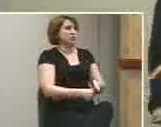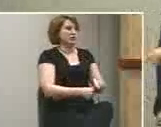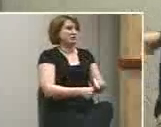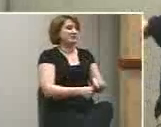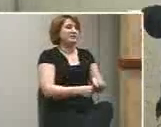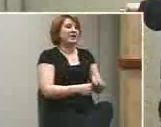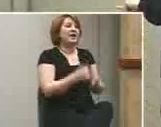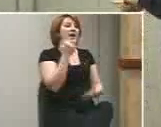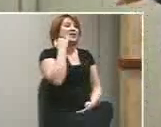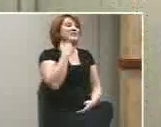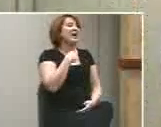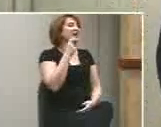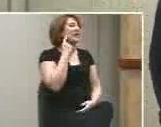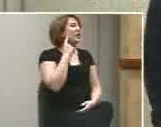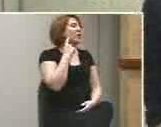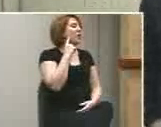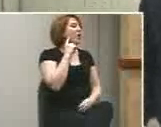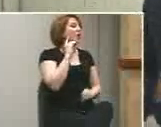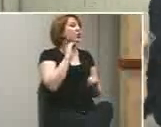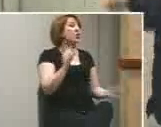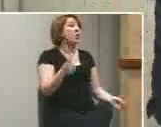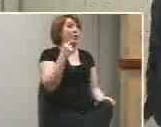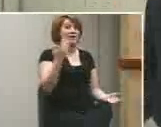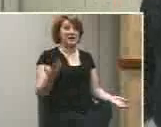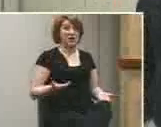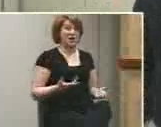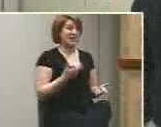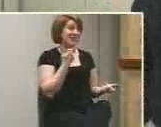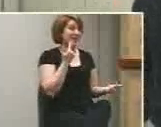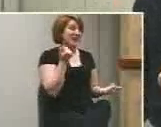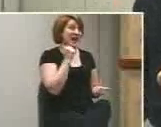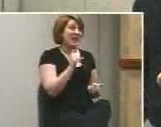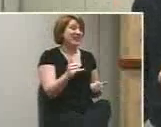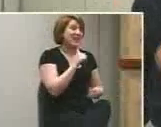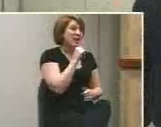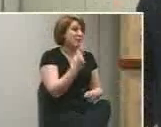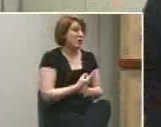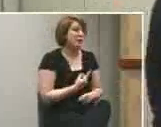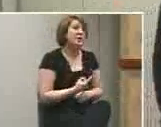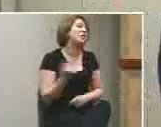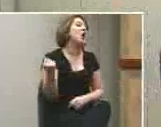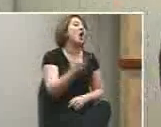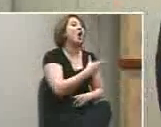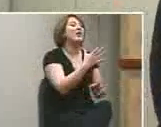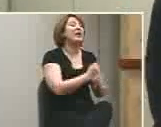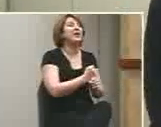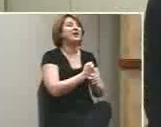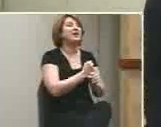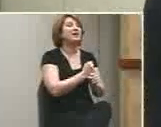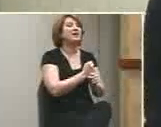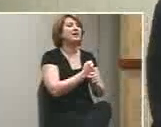Hey, if I hear nobody in here laughing at anything inappropriate all day long, we all get,